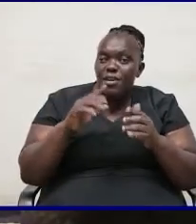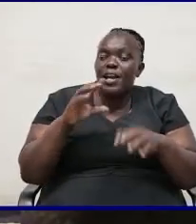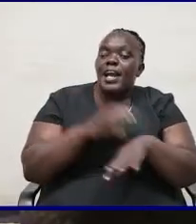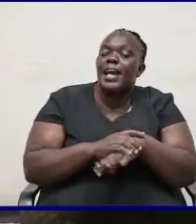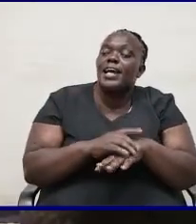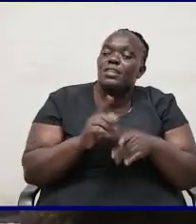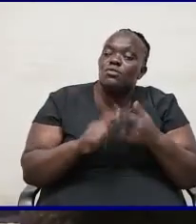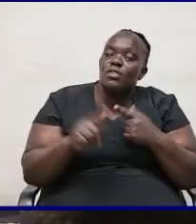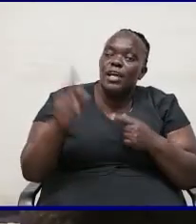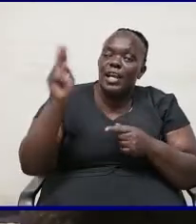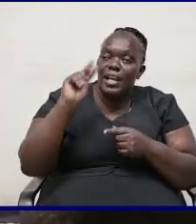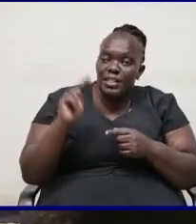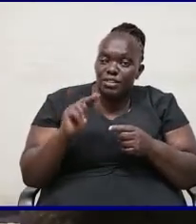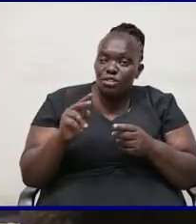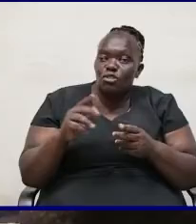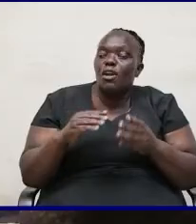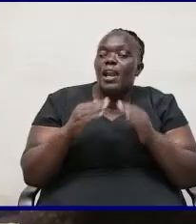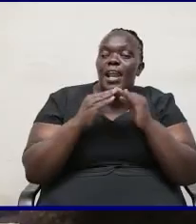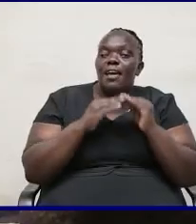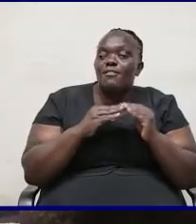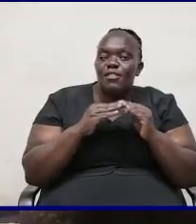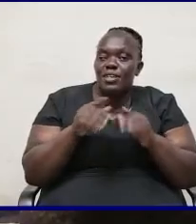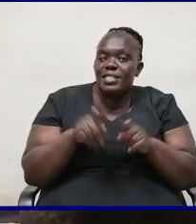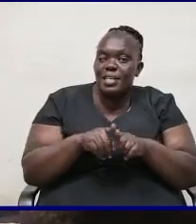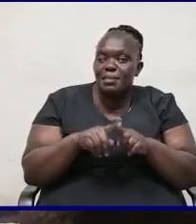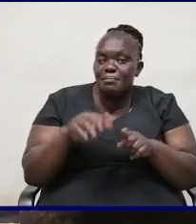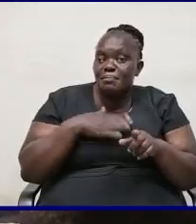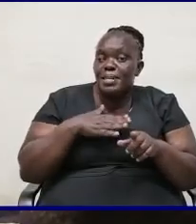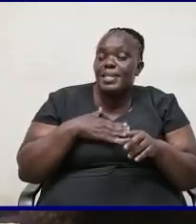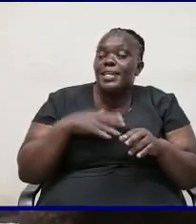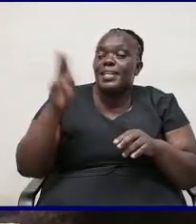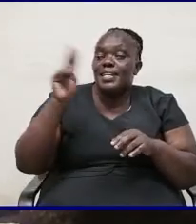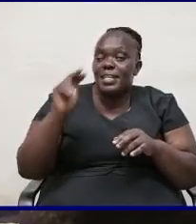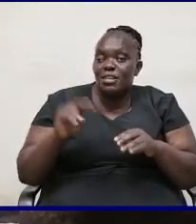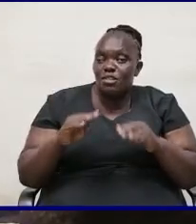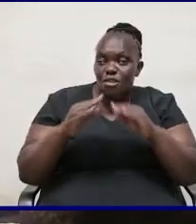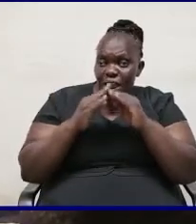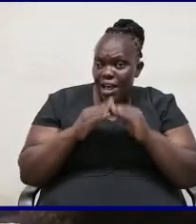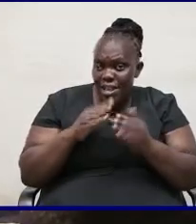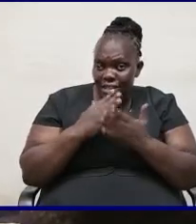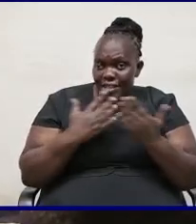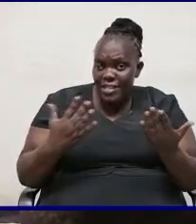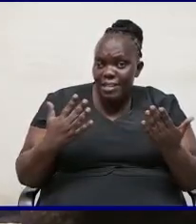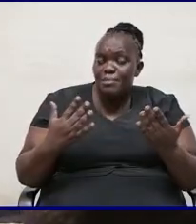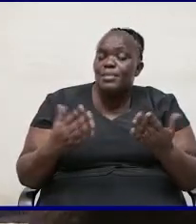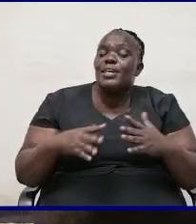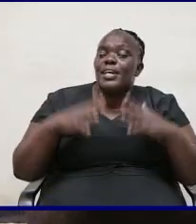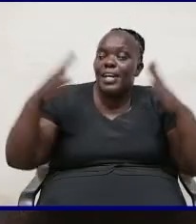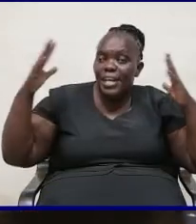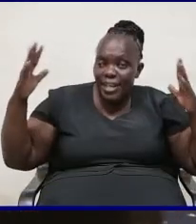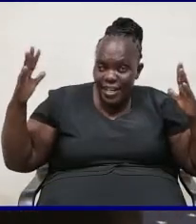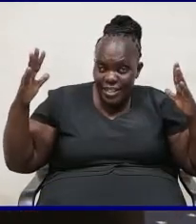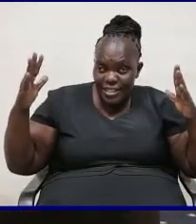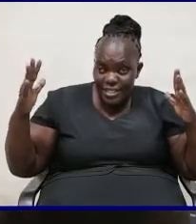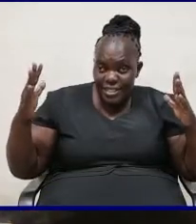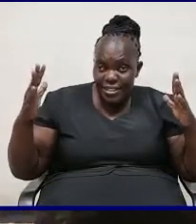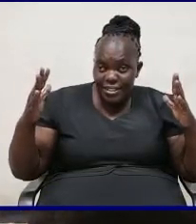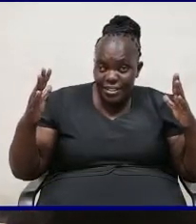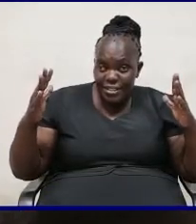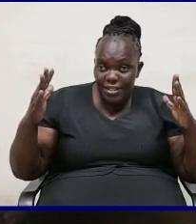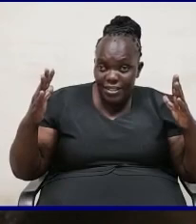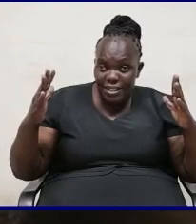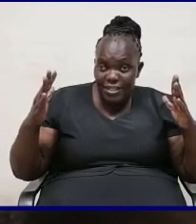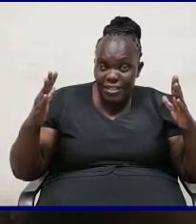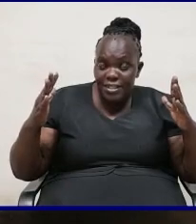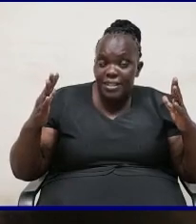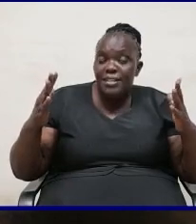national level. And personally, I've participated at the national level, and I feel like it's something that is so great. When the